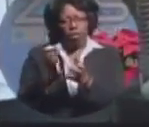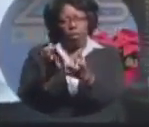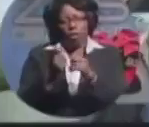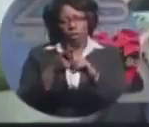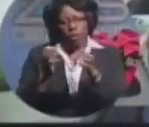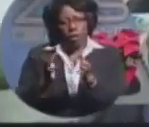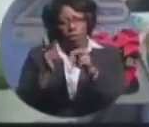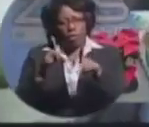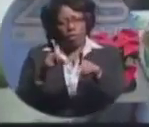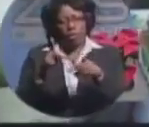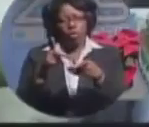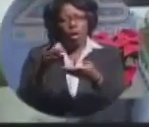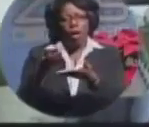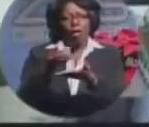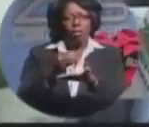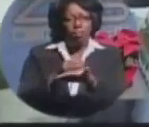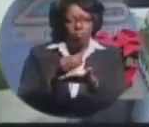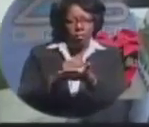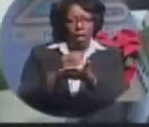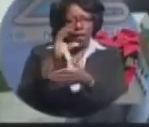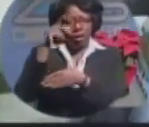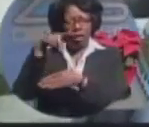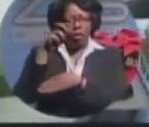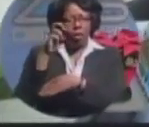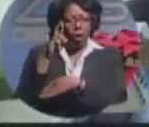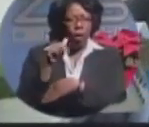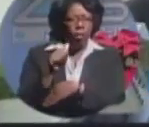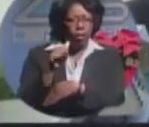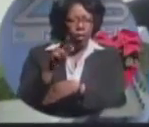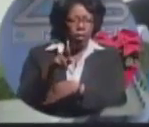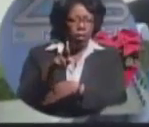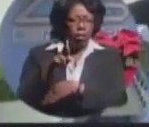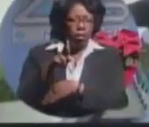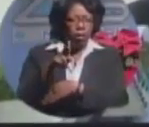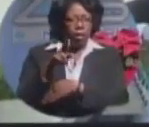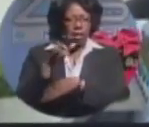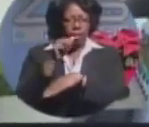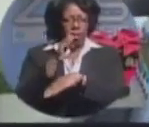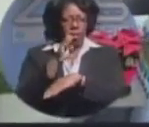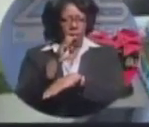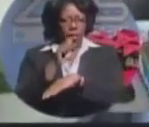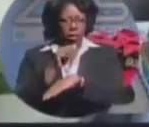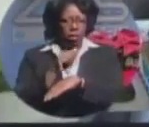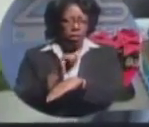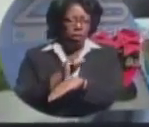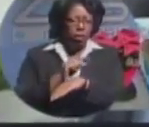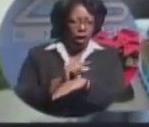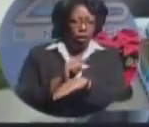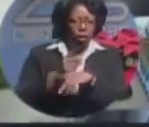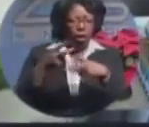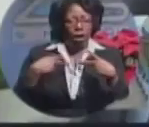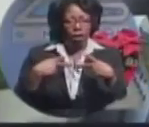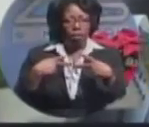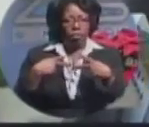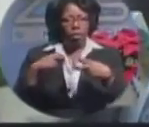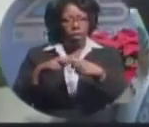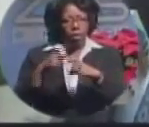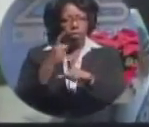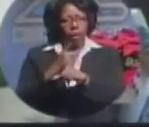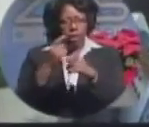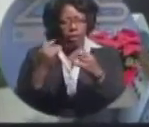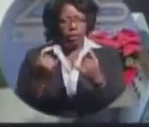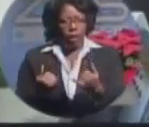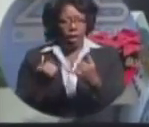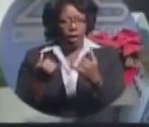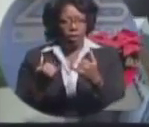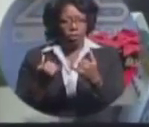more vigilant. Far-flung islands like Inagua and those, they are having some problems right now, and that's a major effect we have because